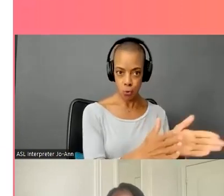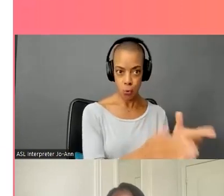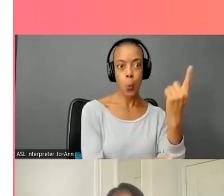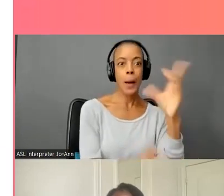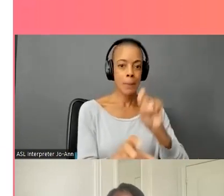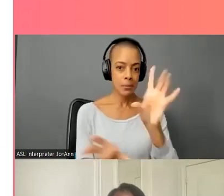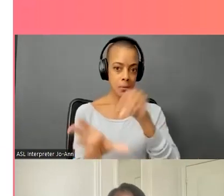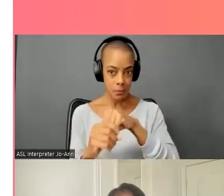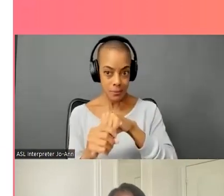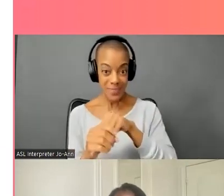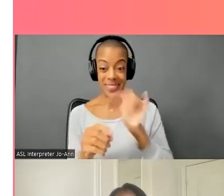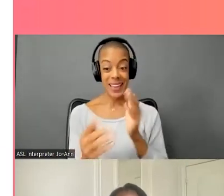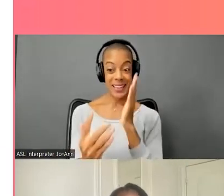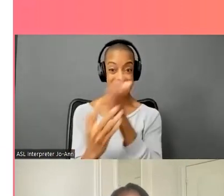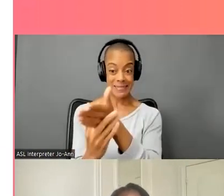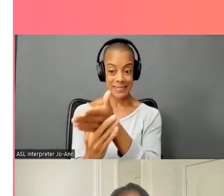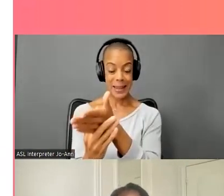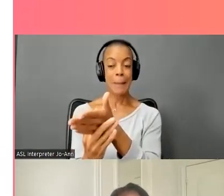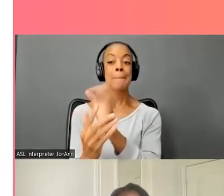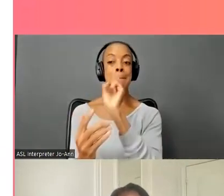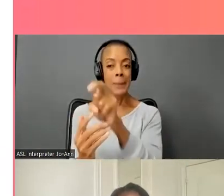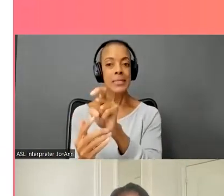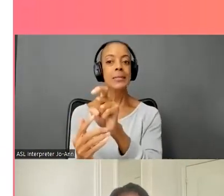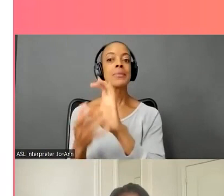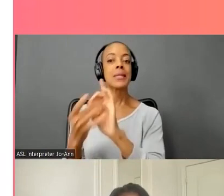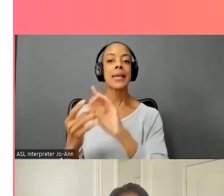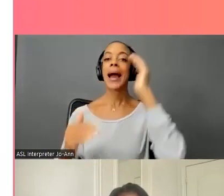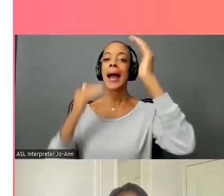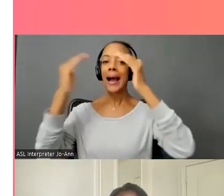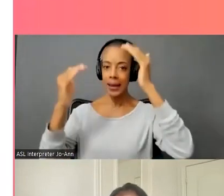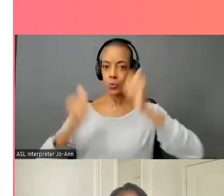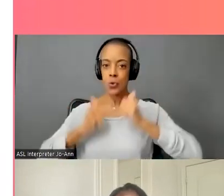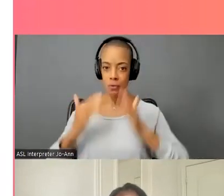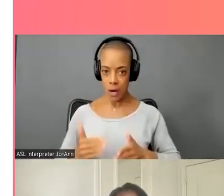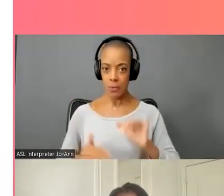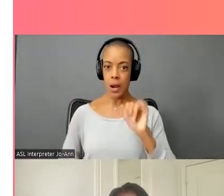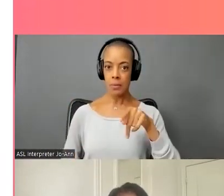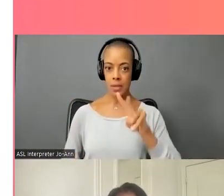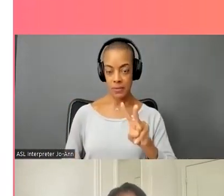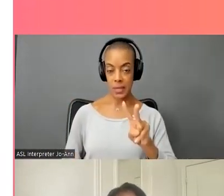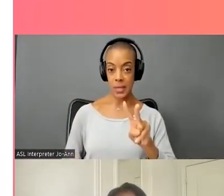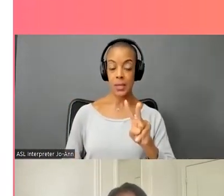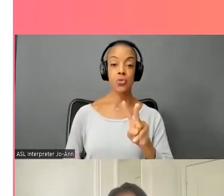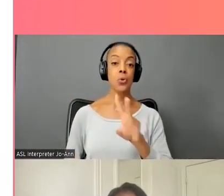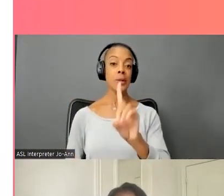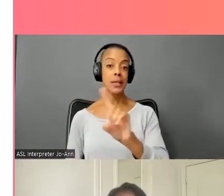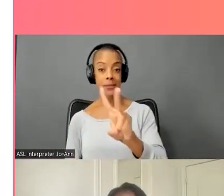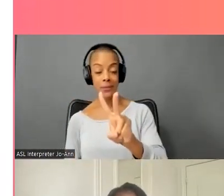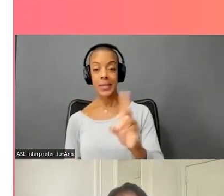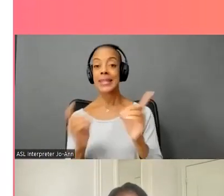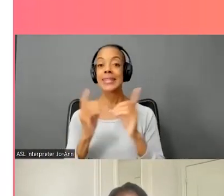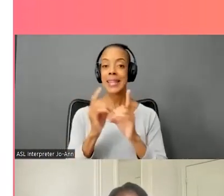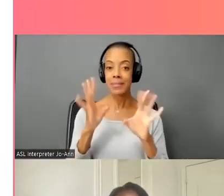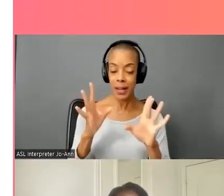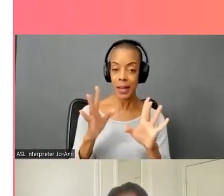then that intervention needed to be about adult survivors of IPV. And that included domestic violence, dating violence,